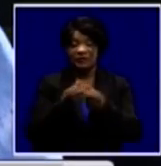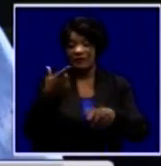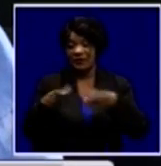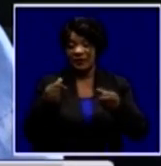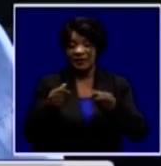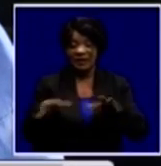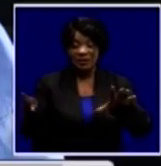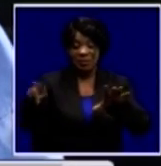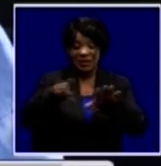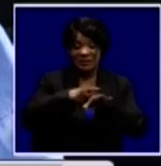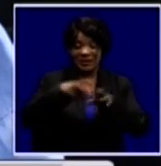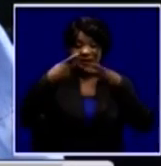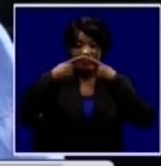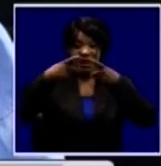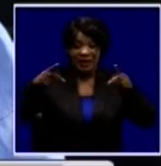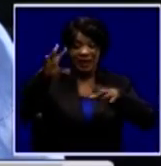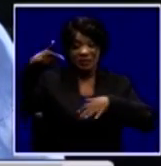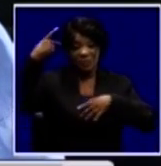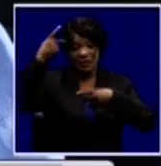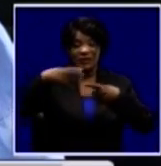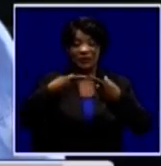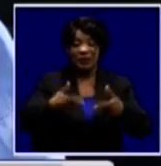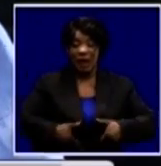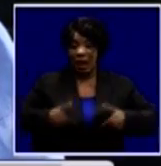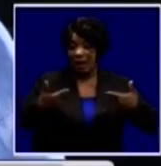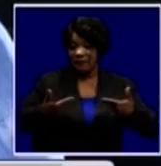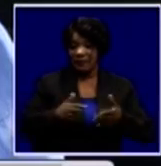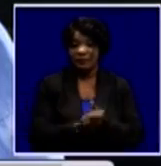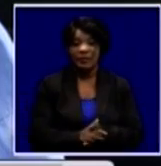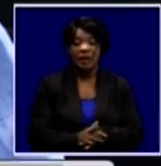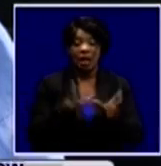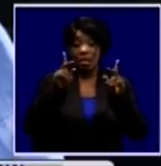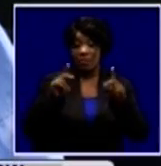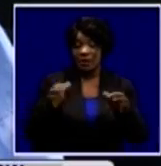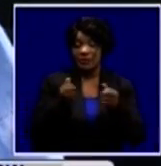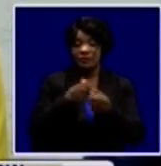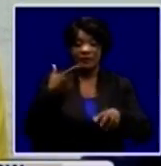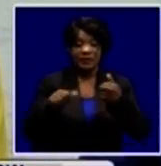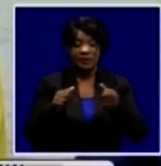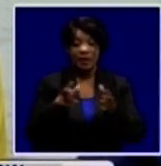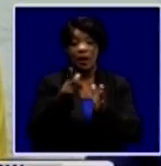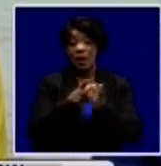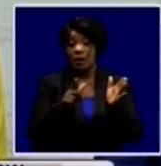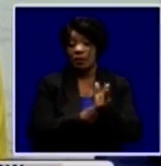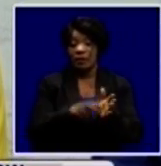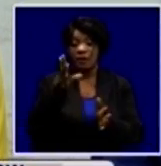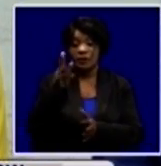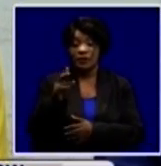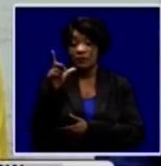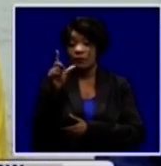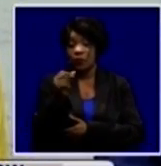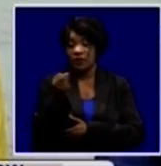and political life in line with the provision of the Persons with Disability Act of number 6 of